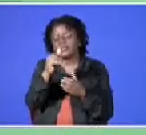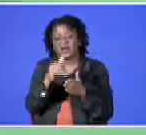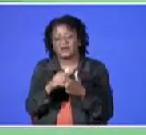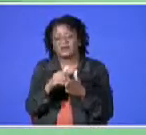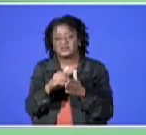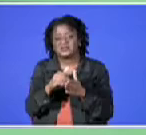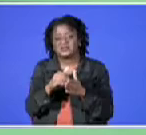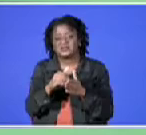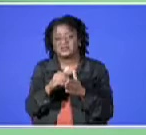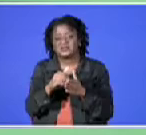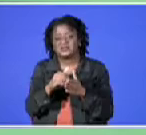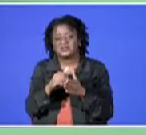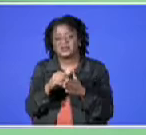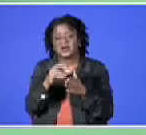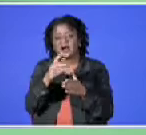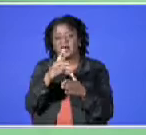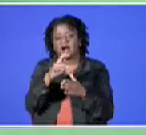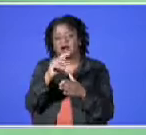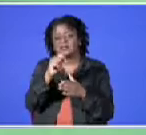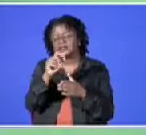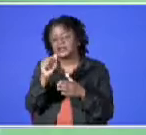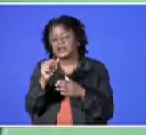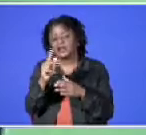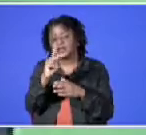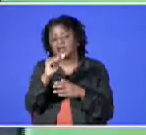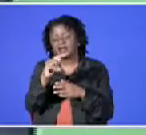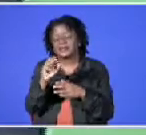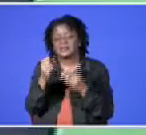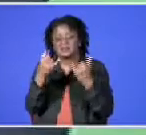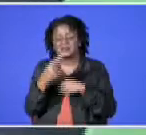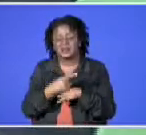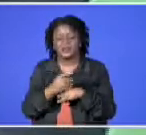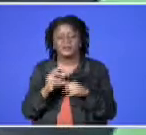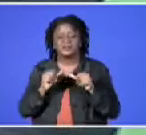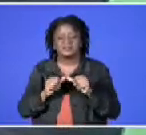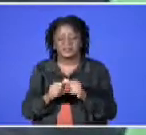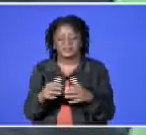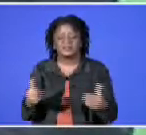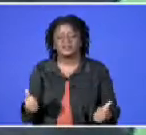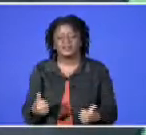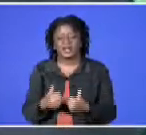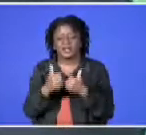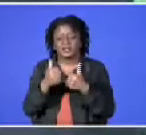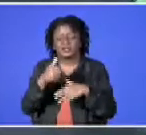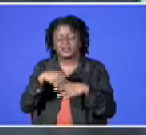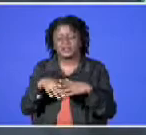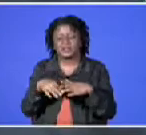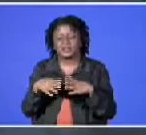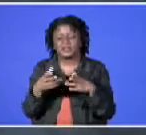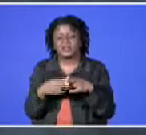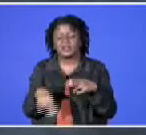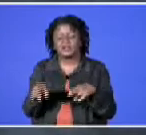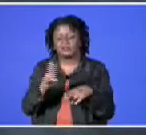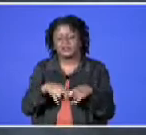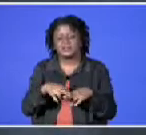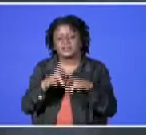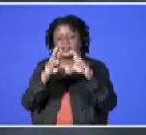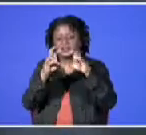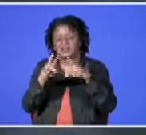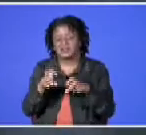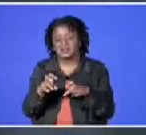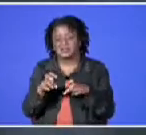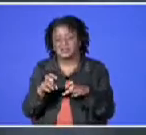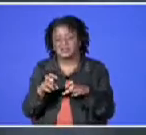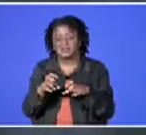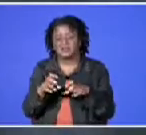today, we remain challenged to expand testing to reach the elusive goal of testing